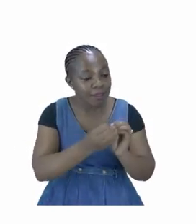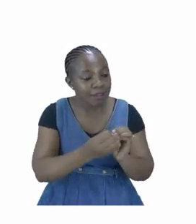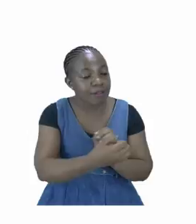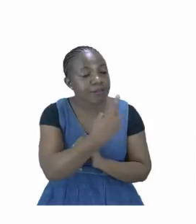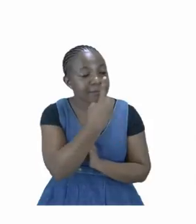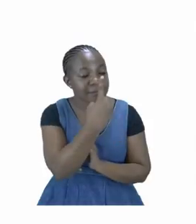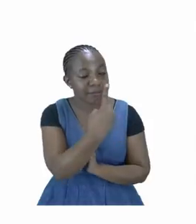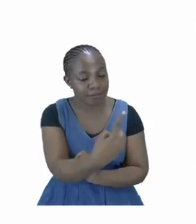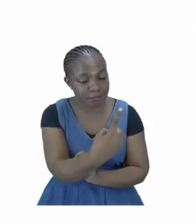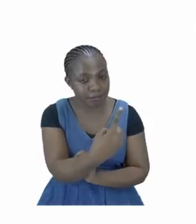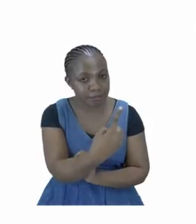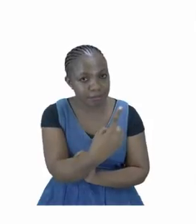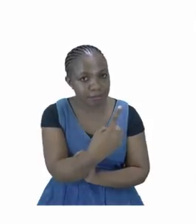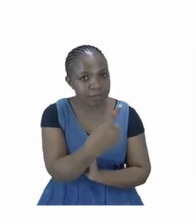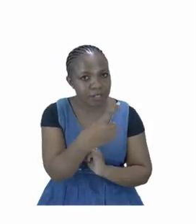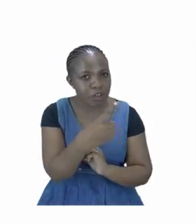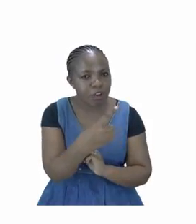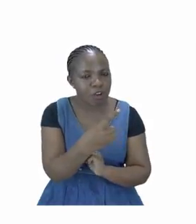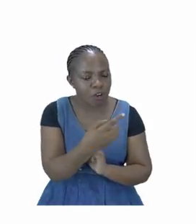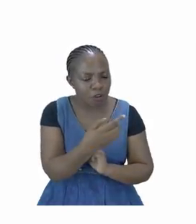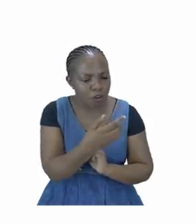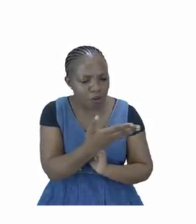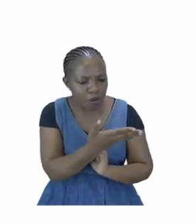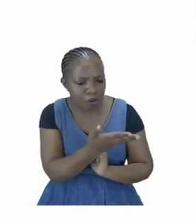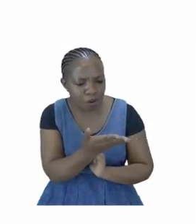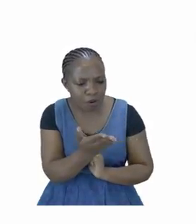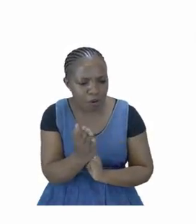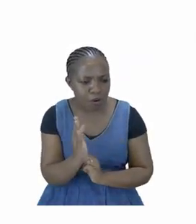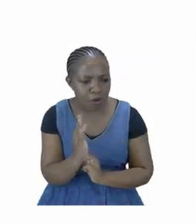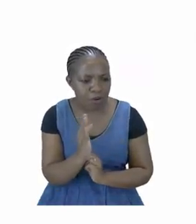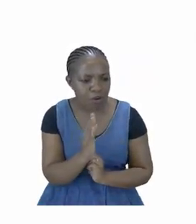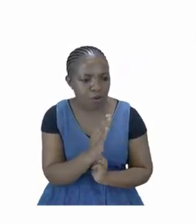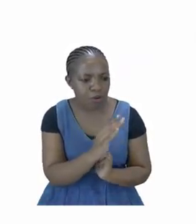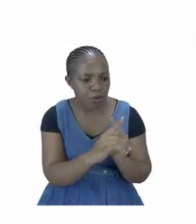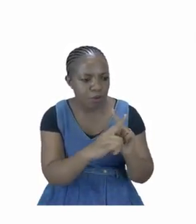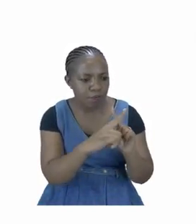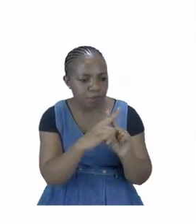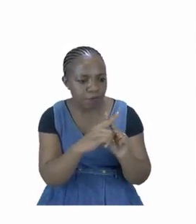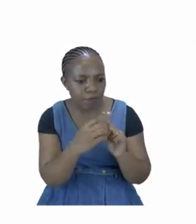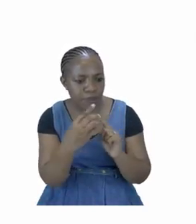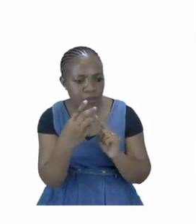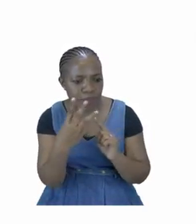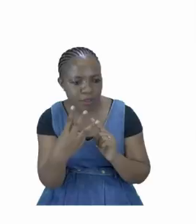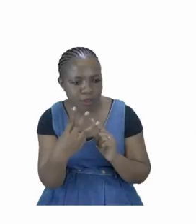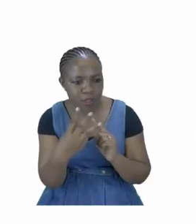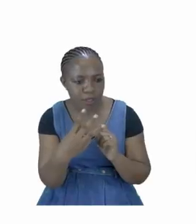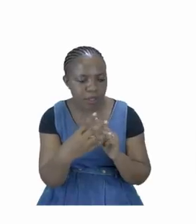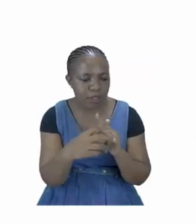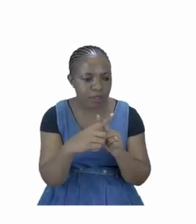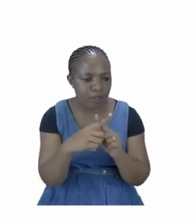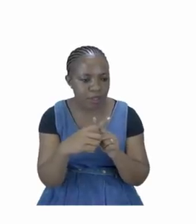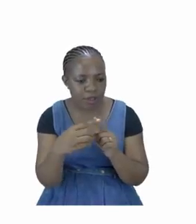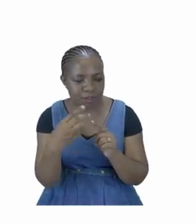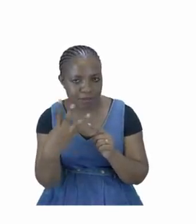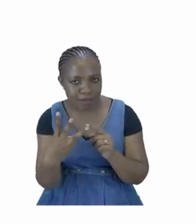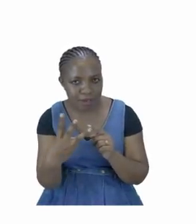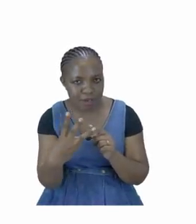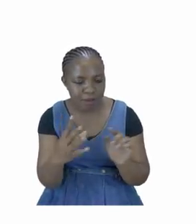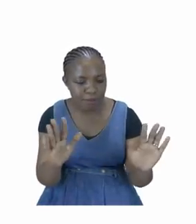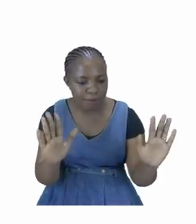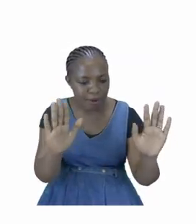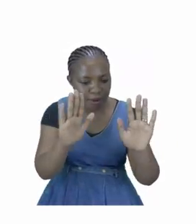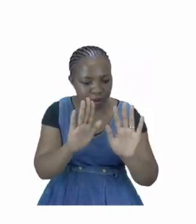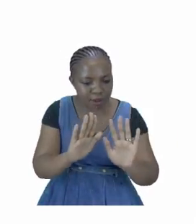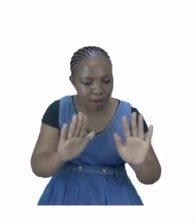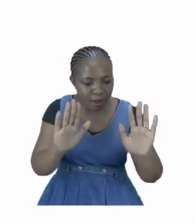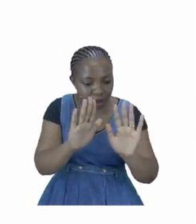says, color all the multiples of 3 in green. Now remember